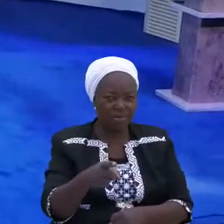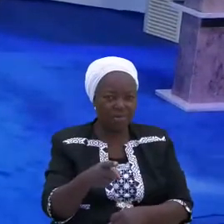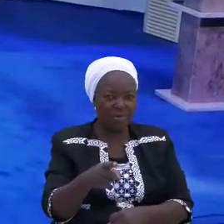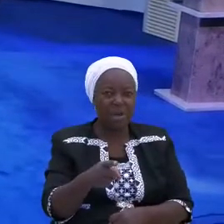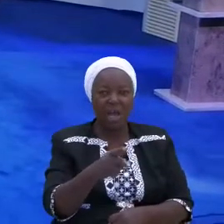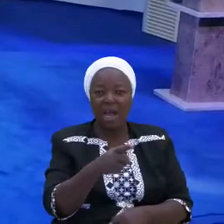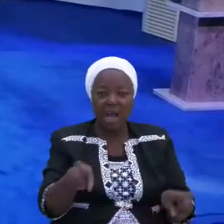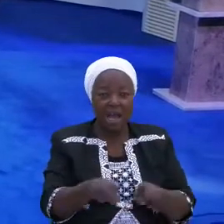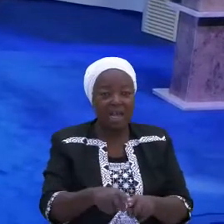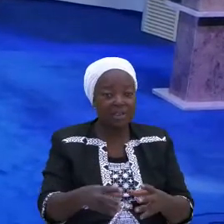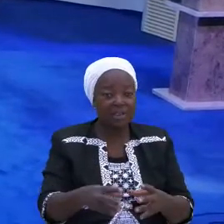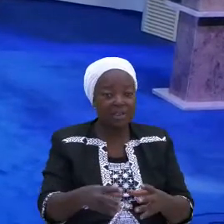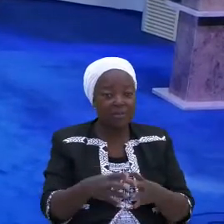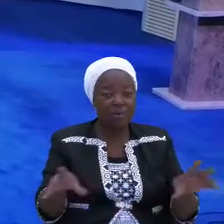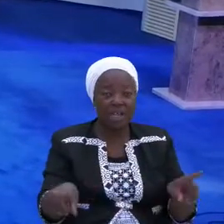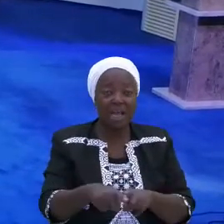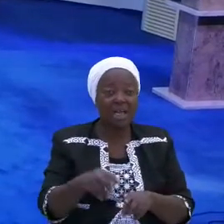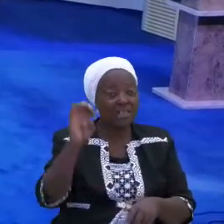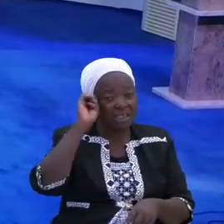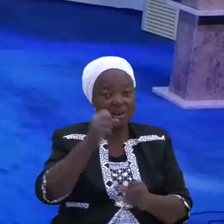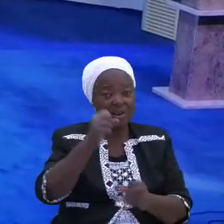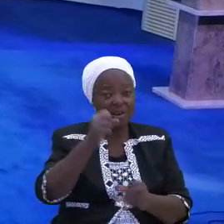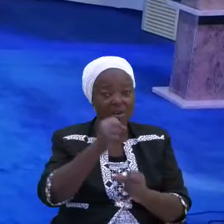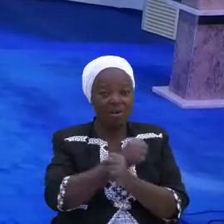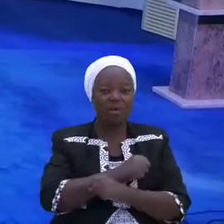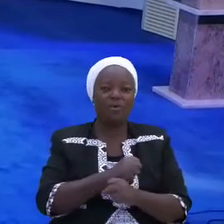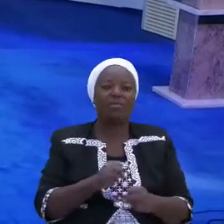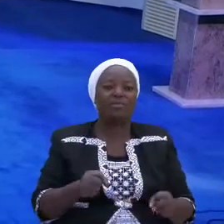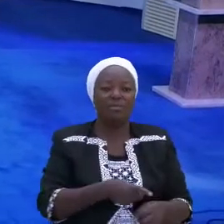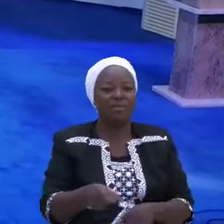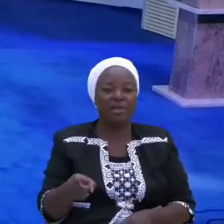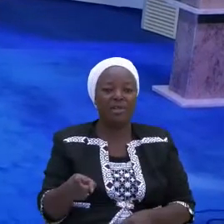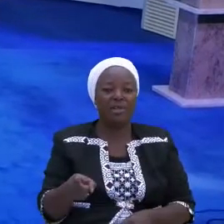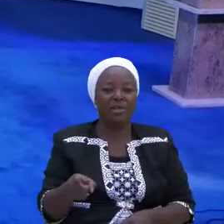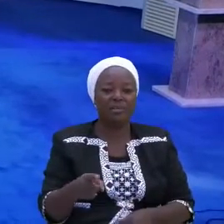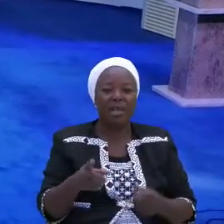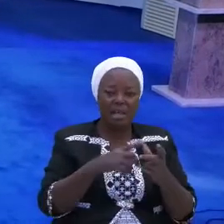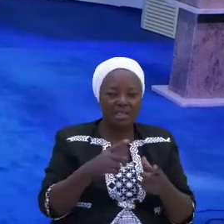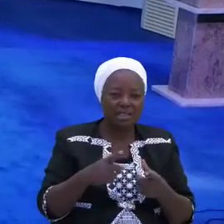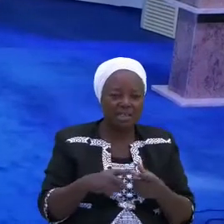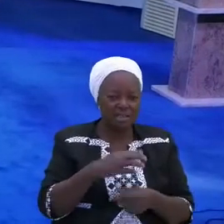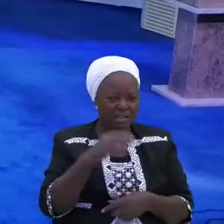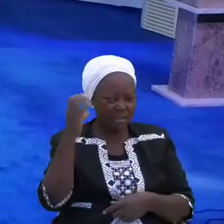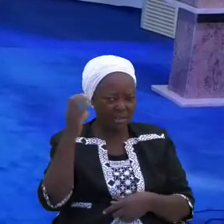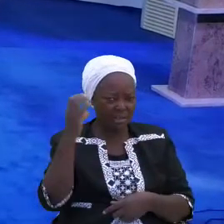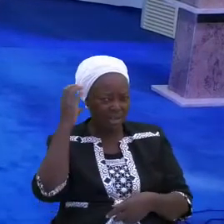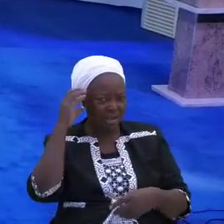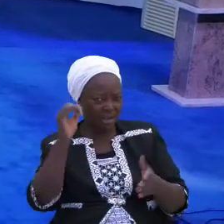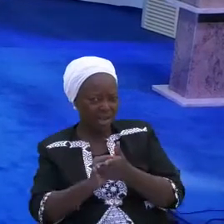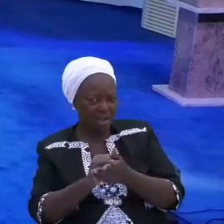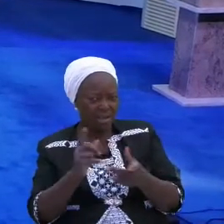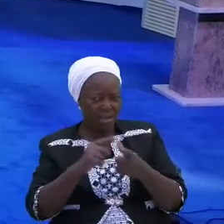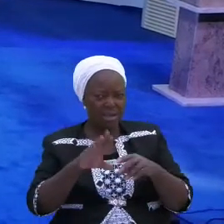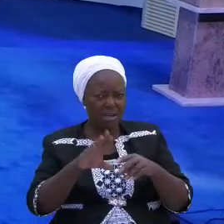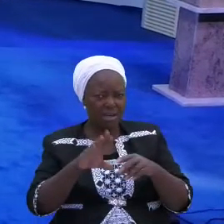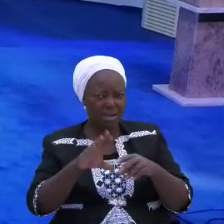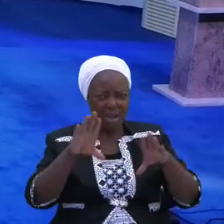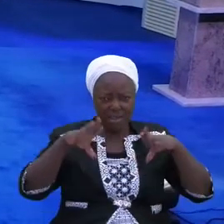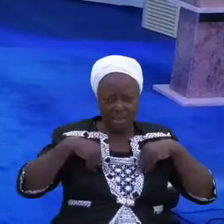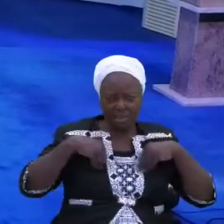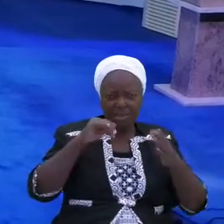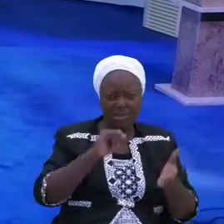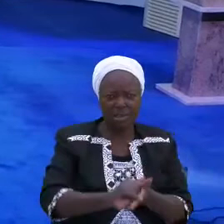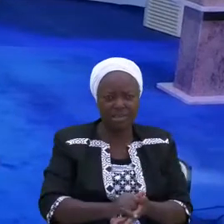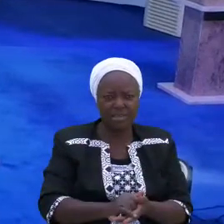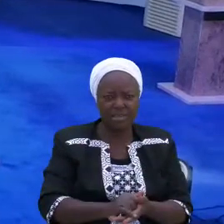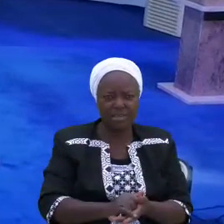as he lodged them and he had that and embraced that and they accepted